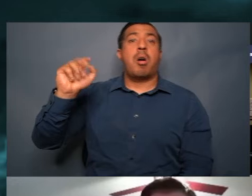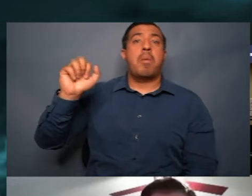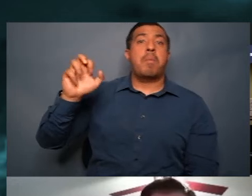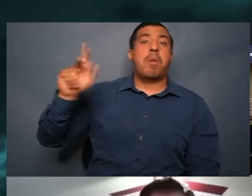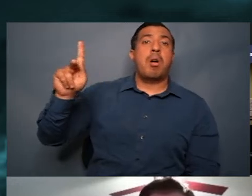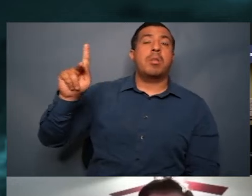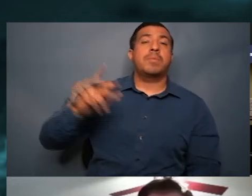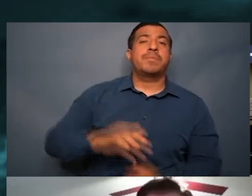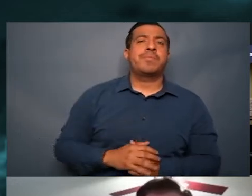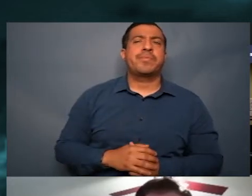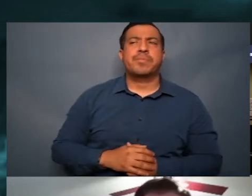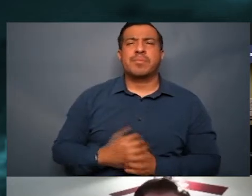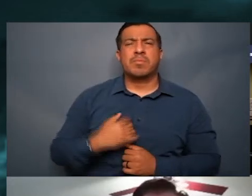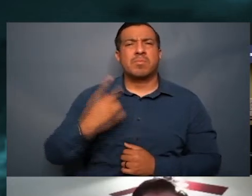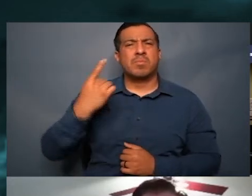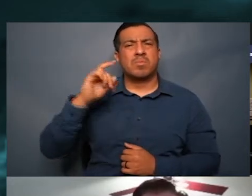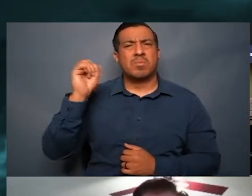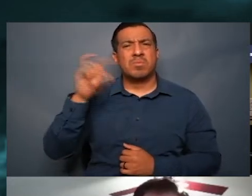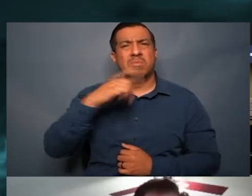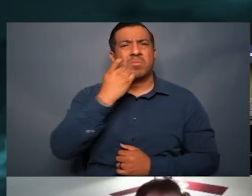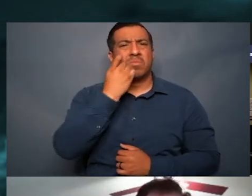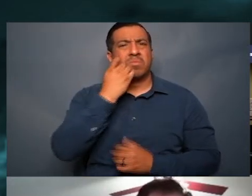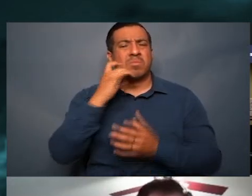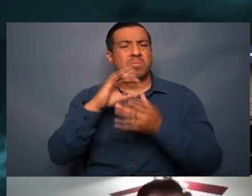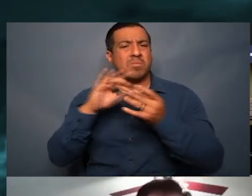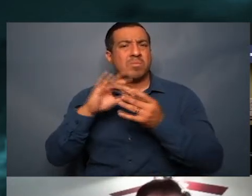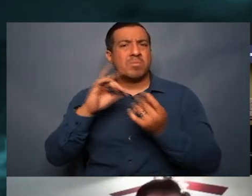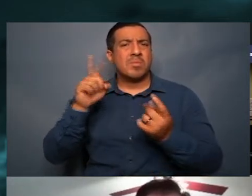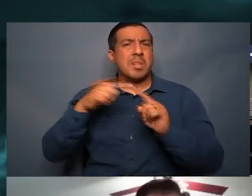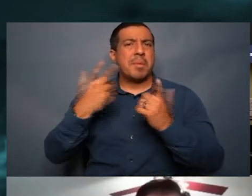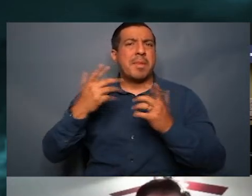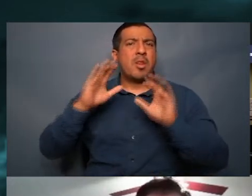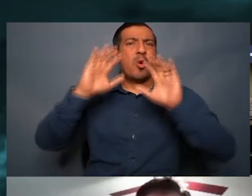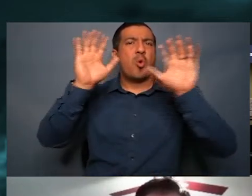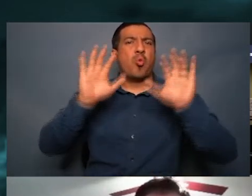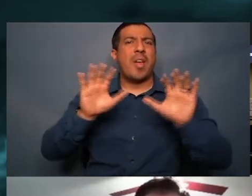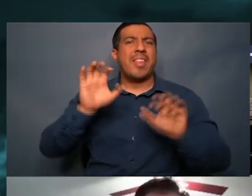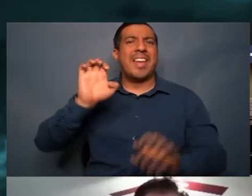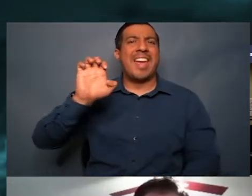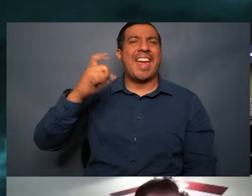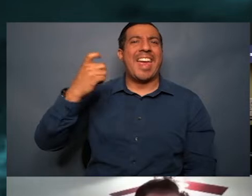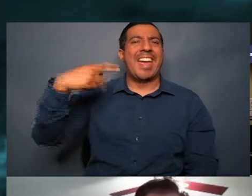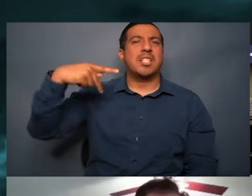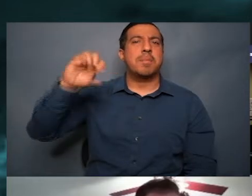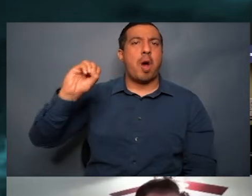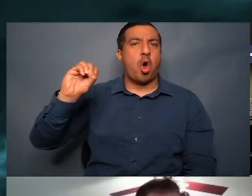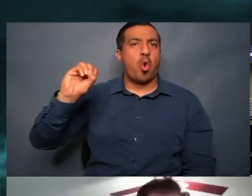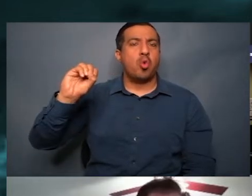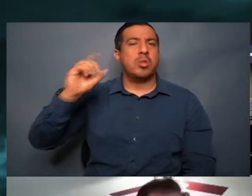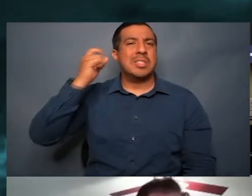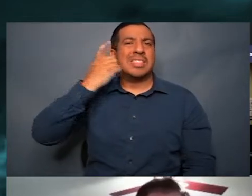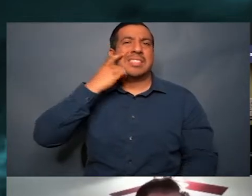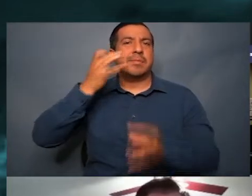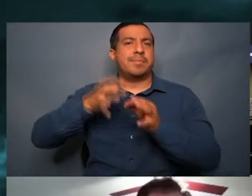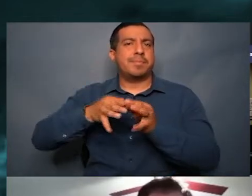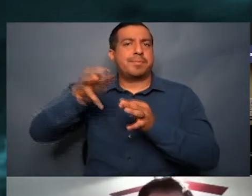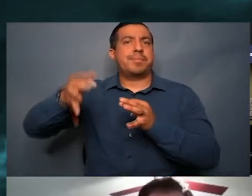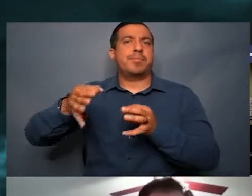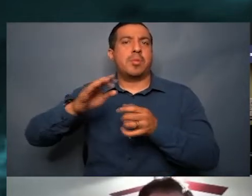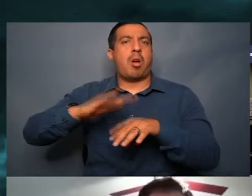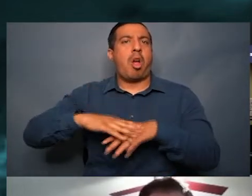Yeah, I was going to say there was a question that came in about the Weather Expo on Saturday. Just so everybody knows, it was moved to the